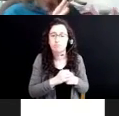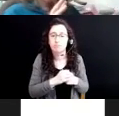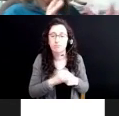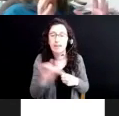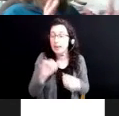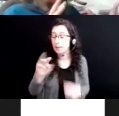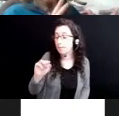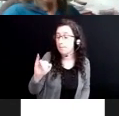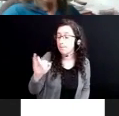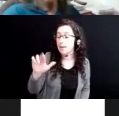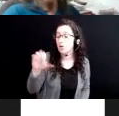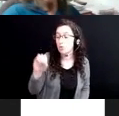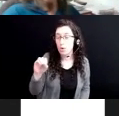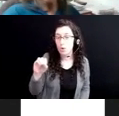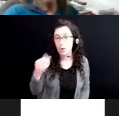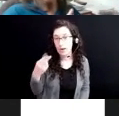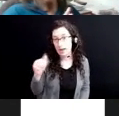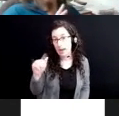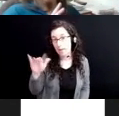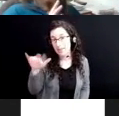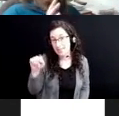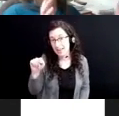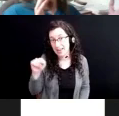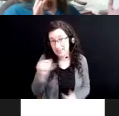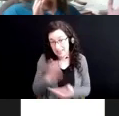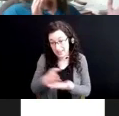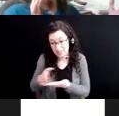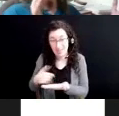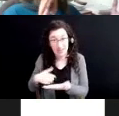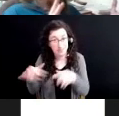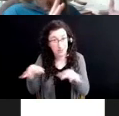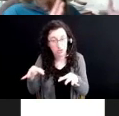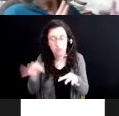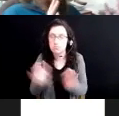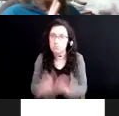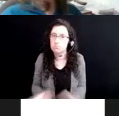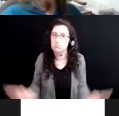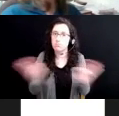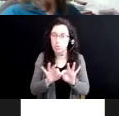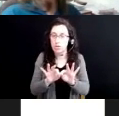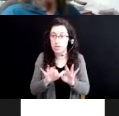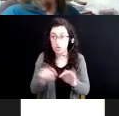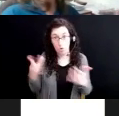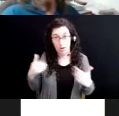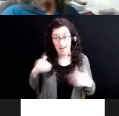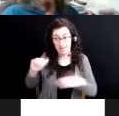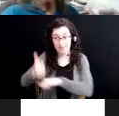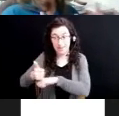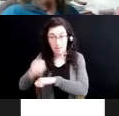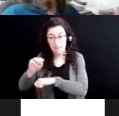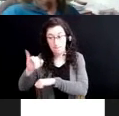habitat elements are key. I highly encourage you to think about and protect the ones that you have, and then